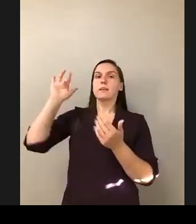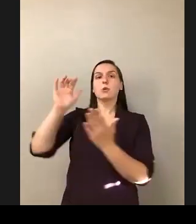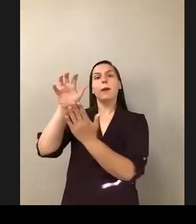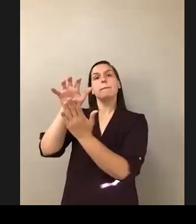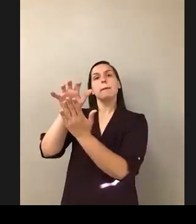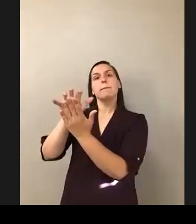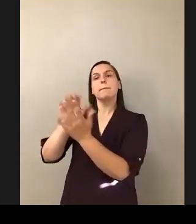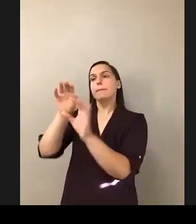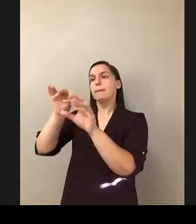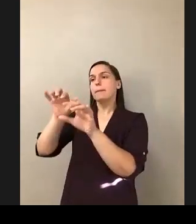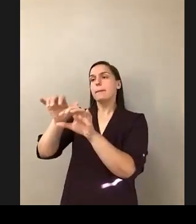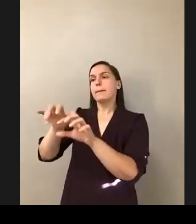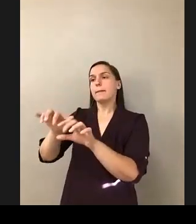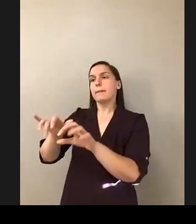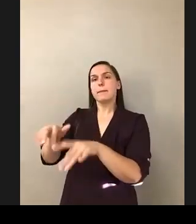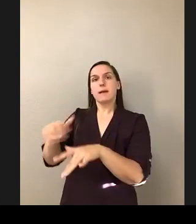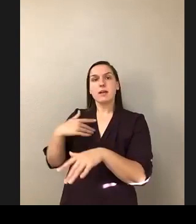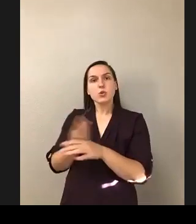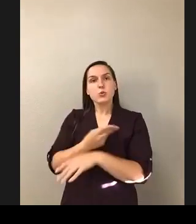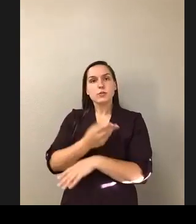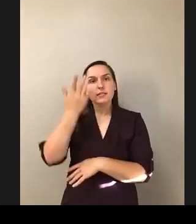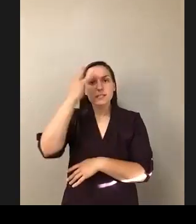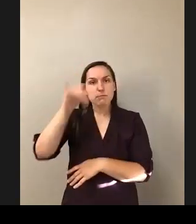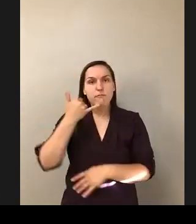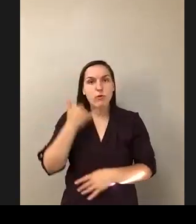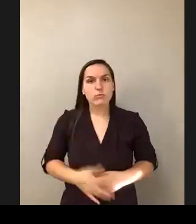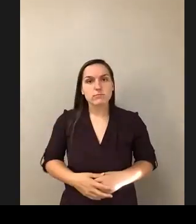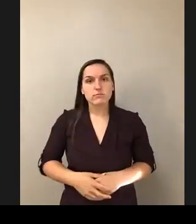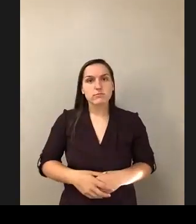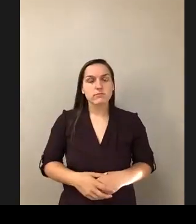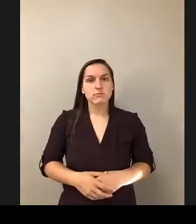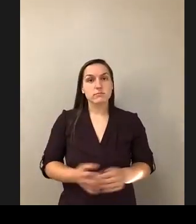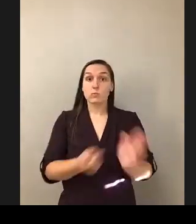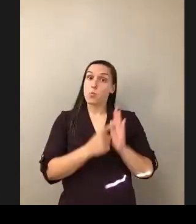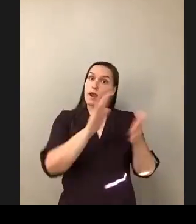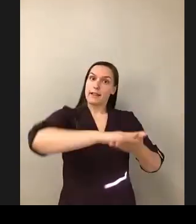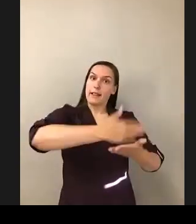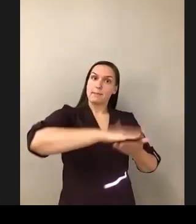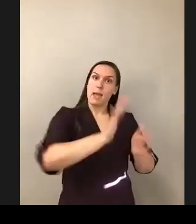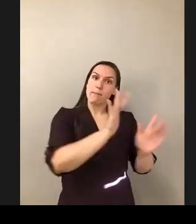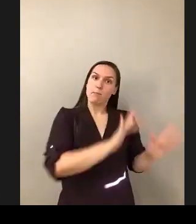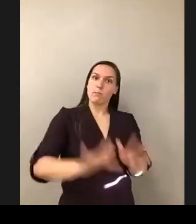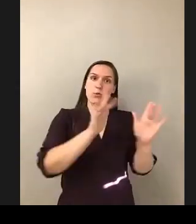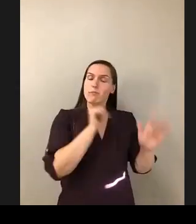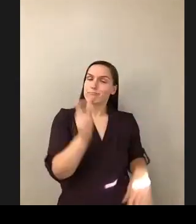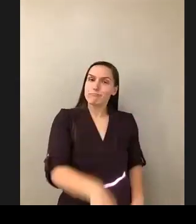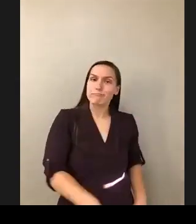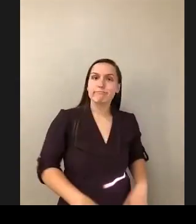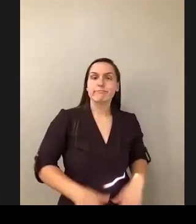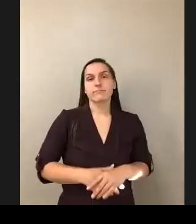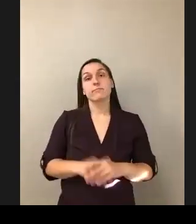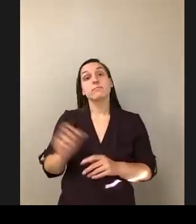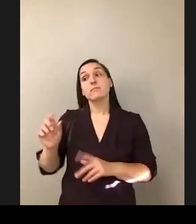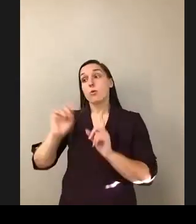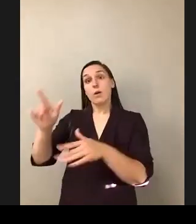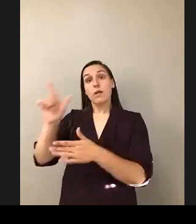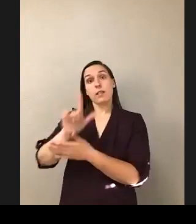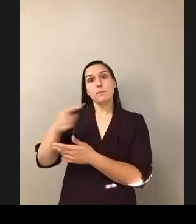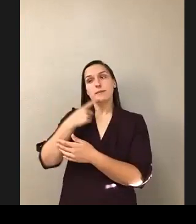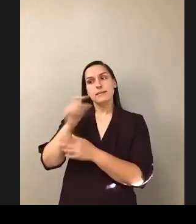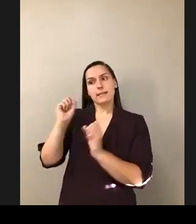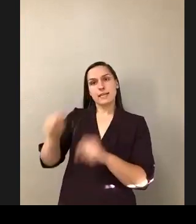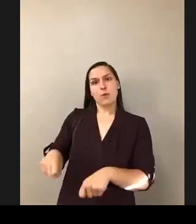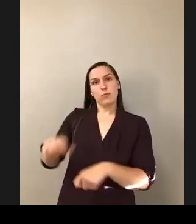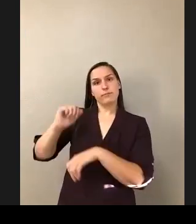form on a smartphone. You don't even have to have a computer. Other things was I went to the library and said, can we put, we